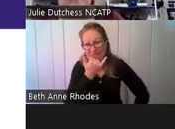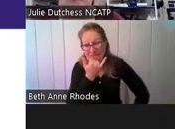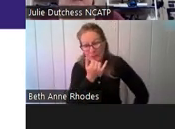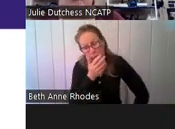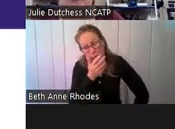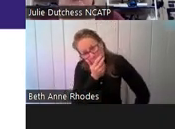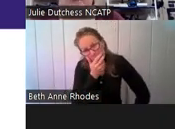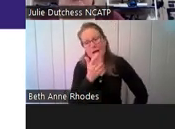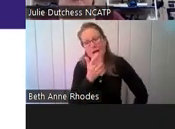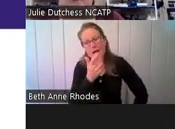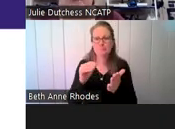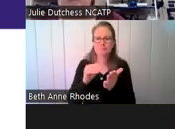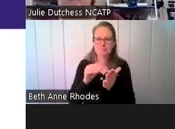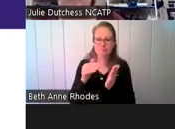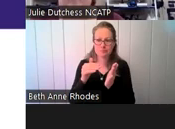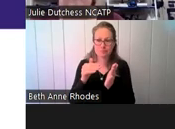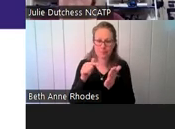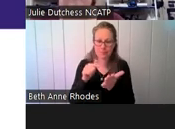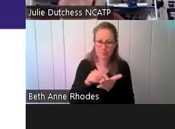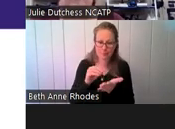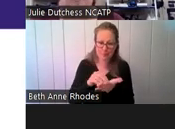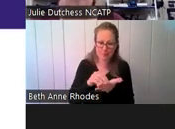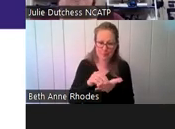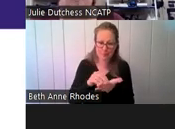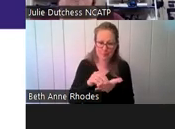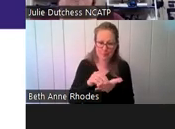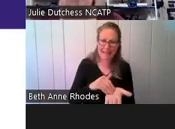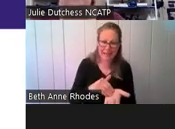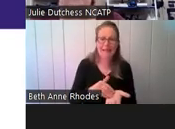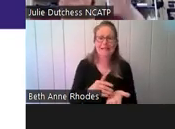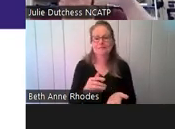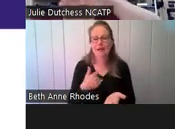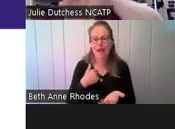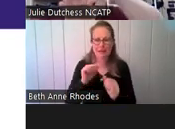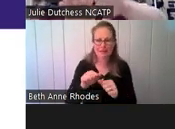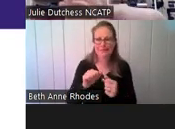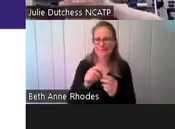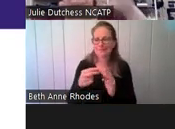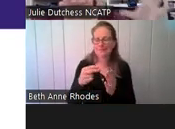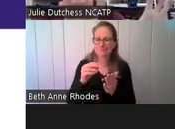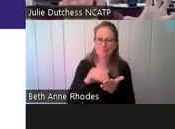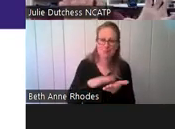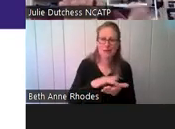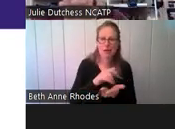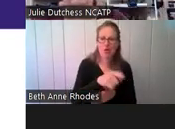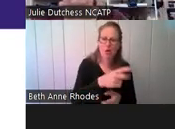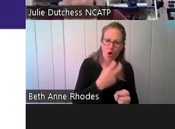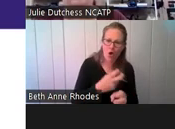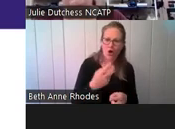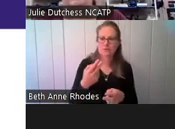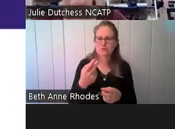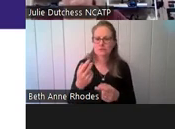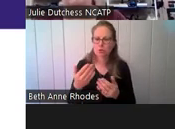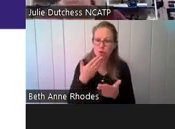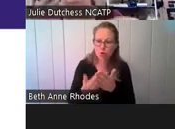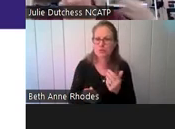I would hit again and I could be retrained on it. Or if I said it's hard, good, or easy, then it kind of takes it and puts it into a format. So if I thought it